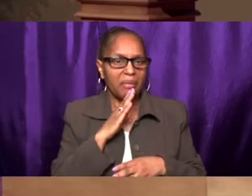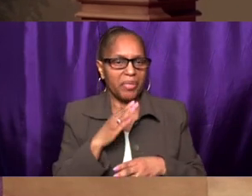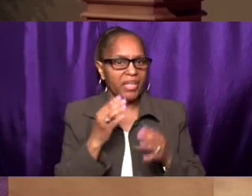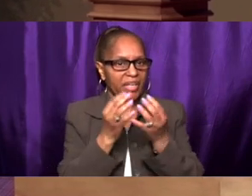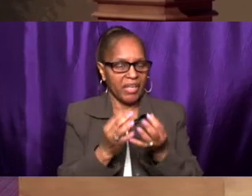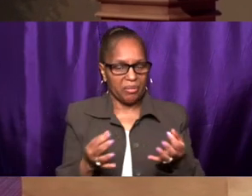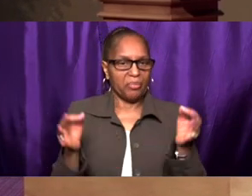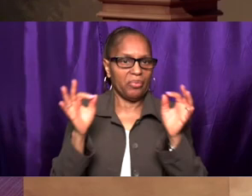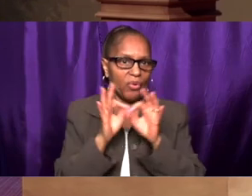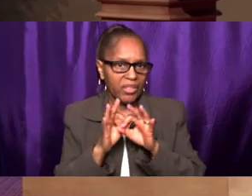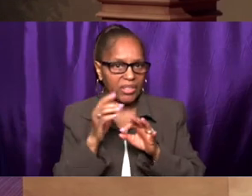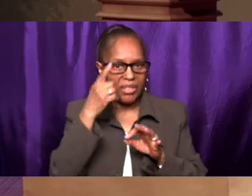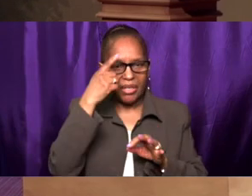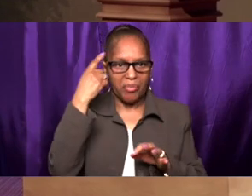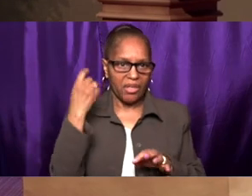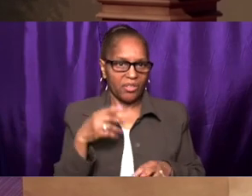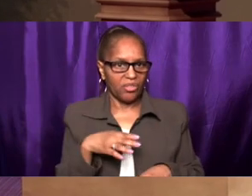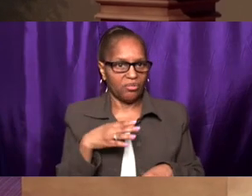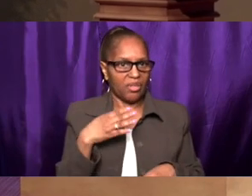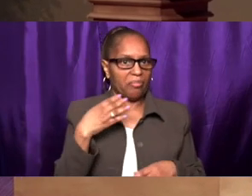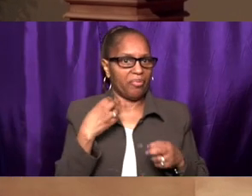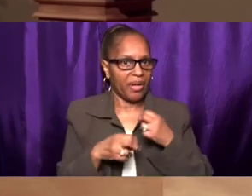important because you impotent.